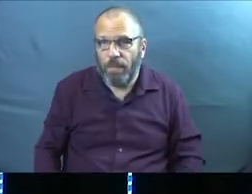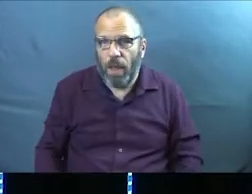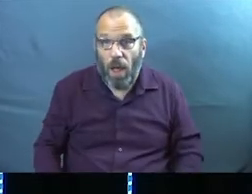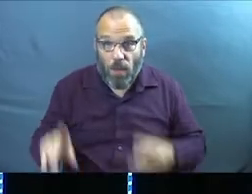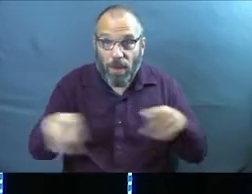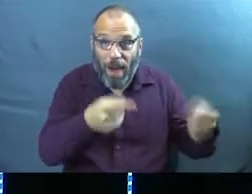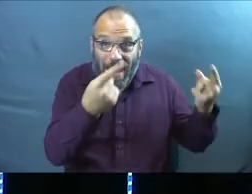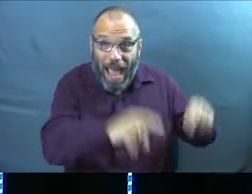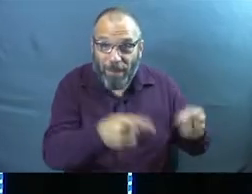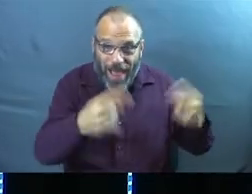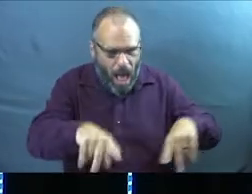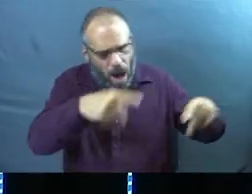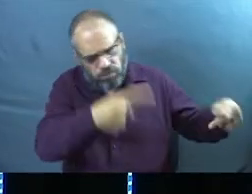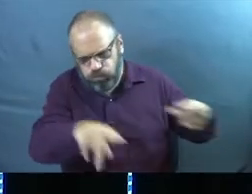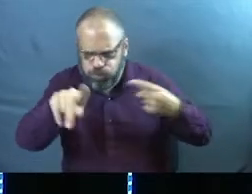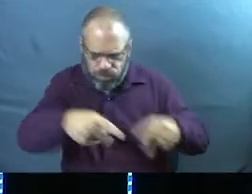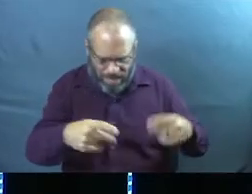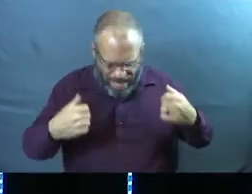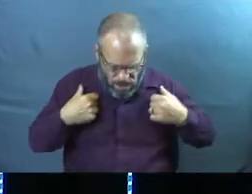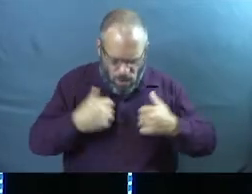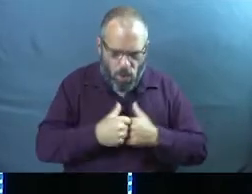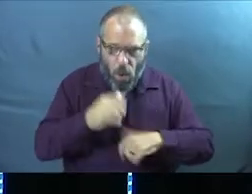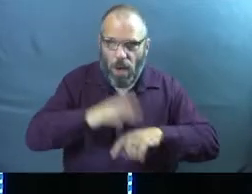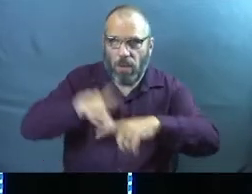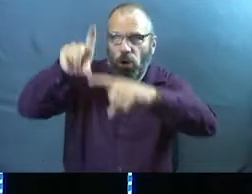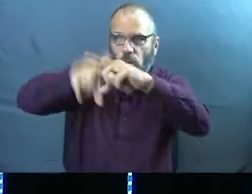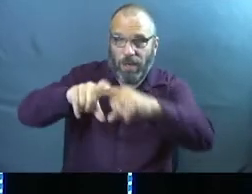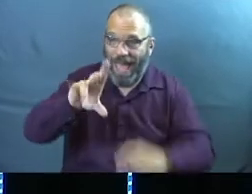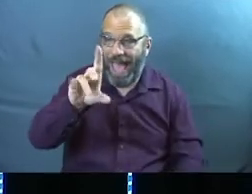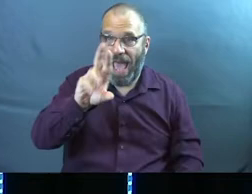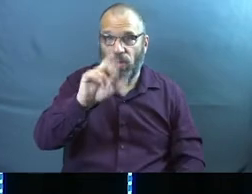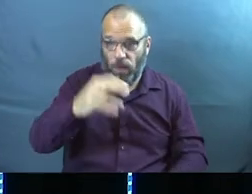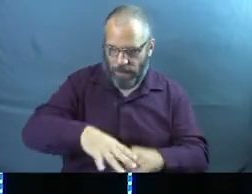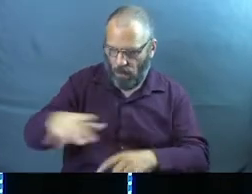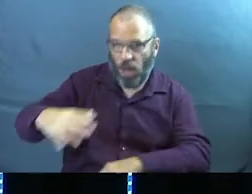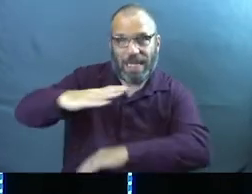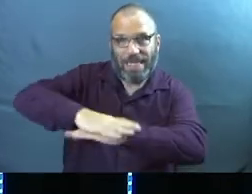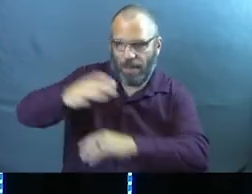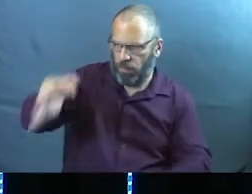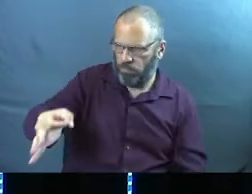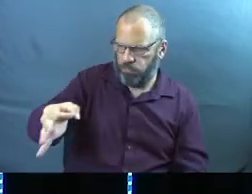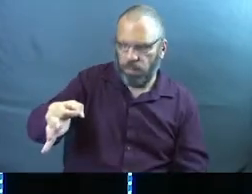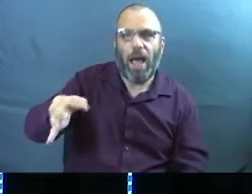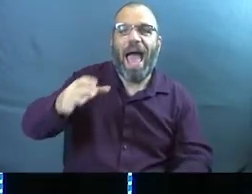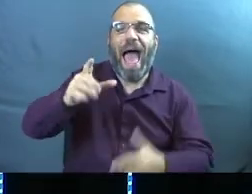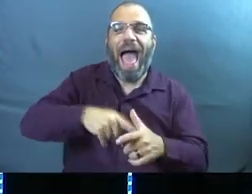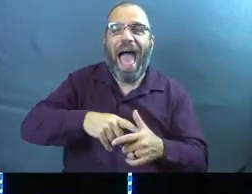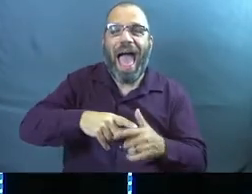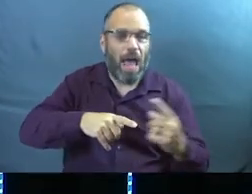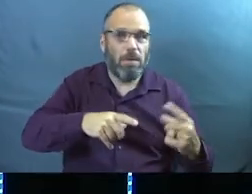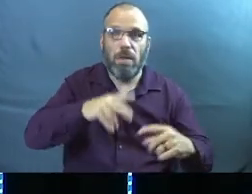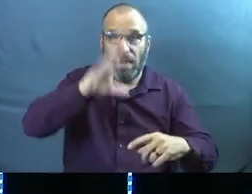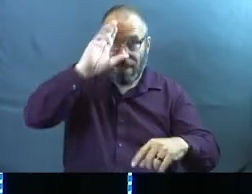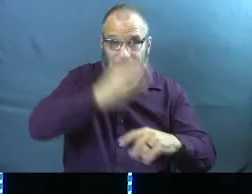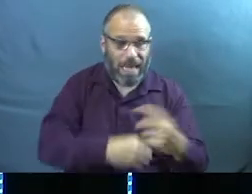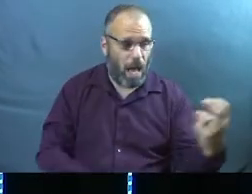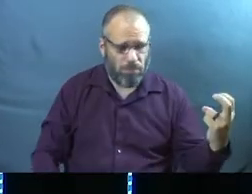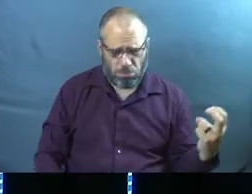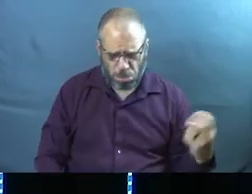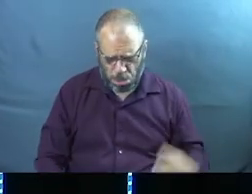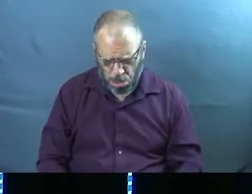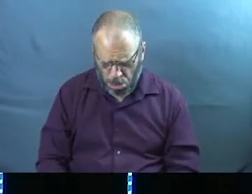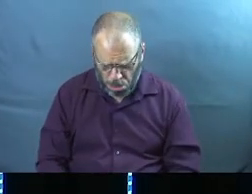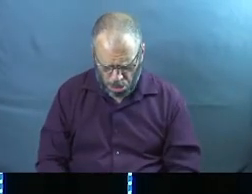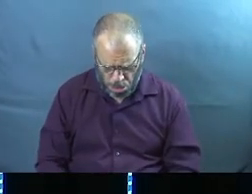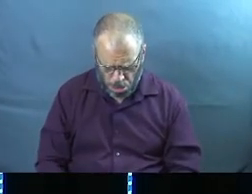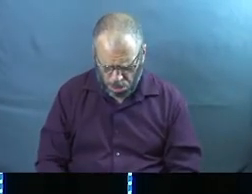party happened and the robe's still on the hook and the ring is still on the table and the prodigal's sitting in a corner sulking because